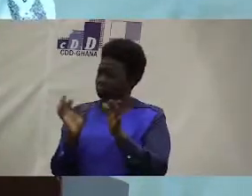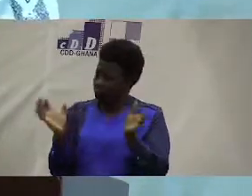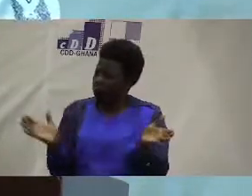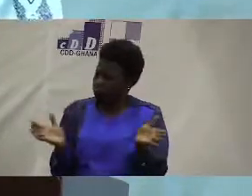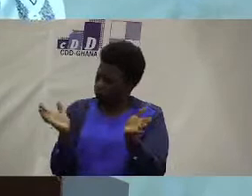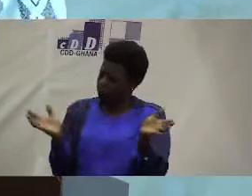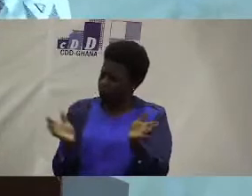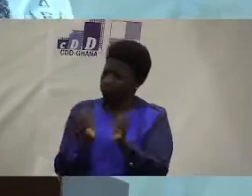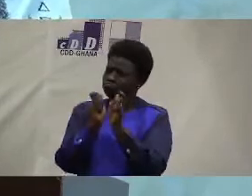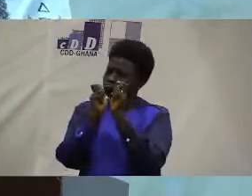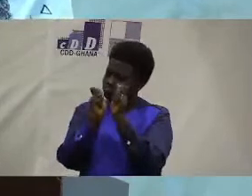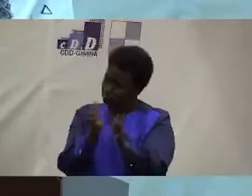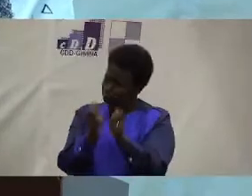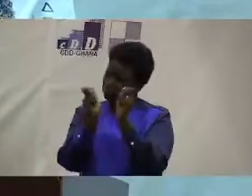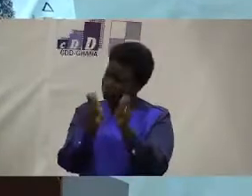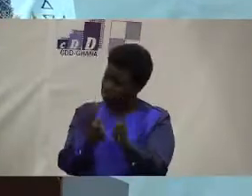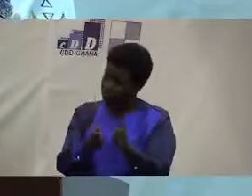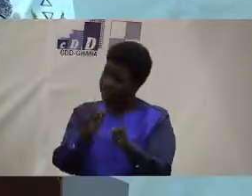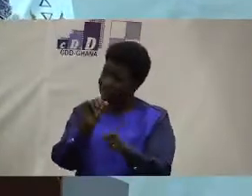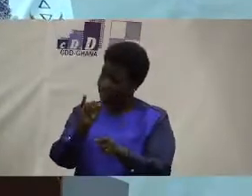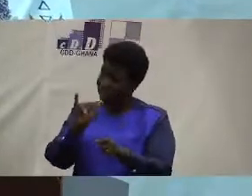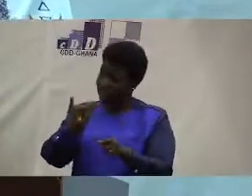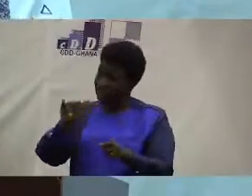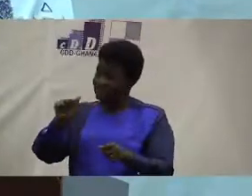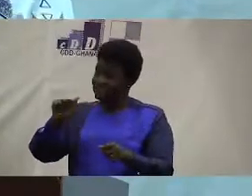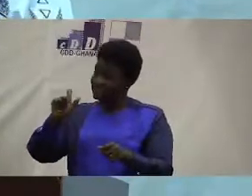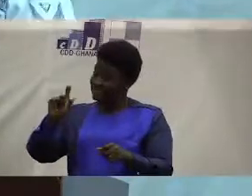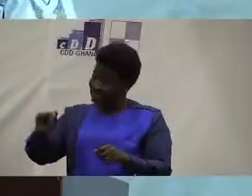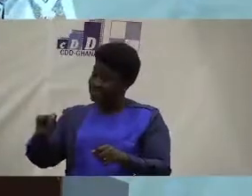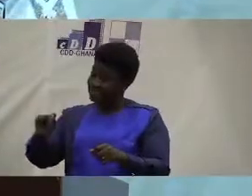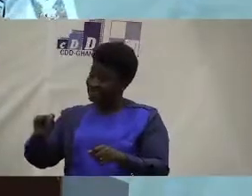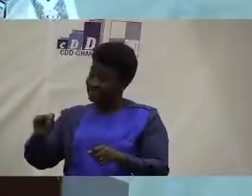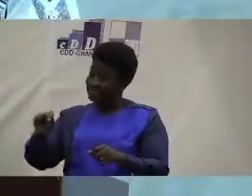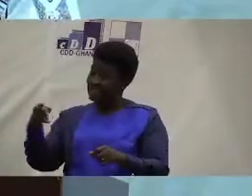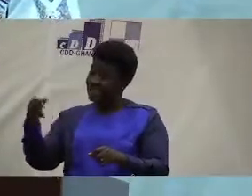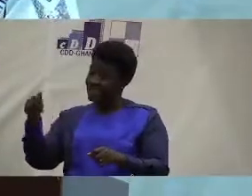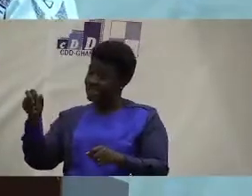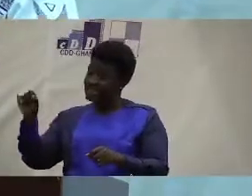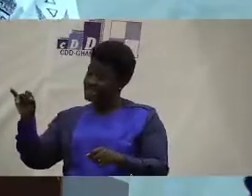encouraging and rewarding that Idayat ended with